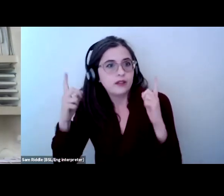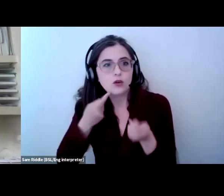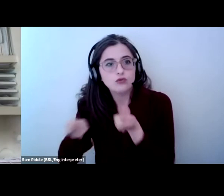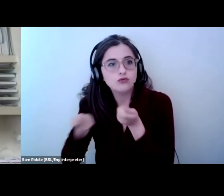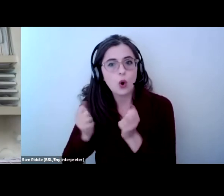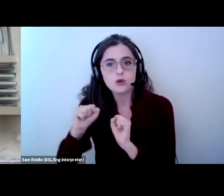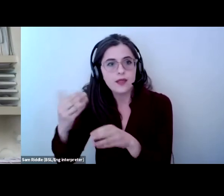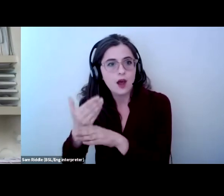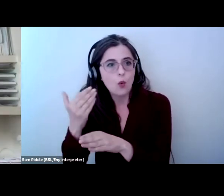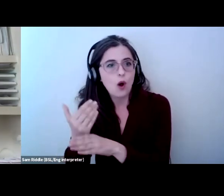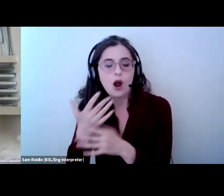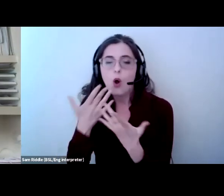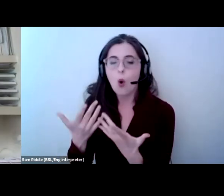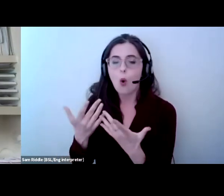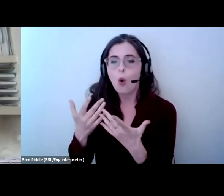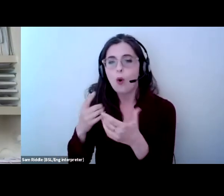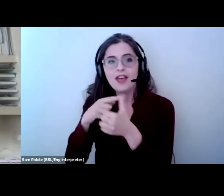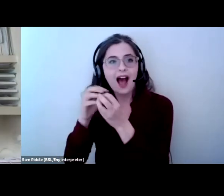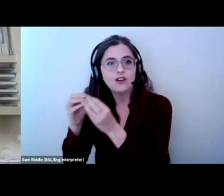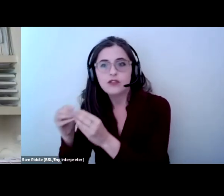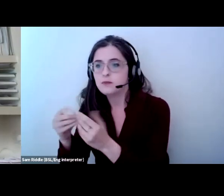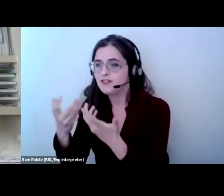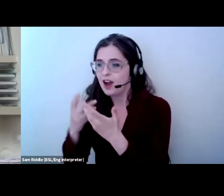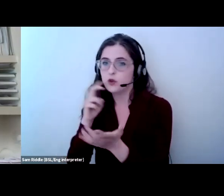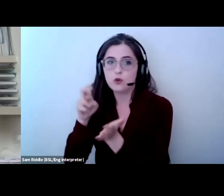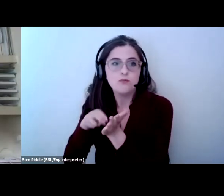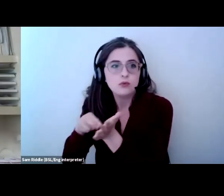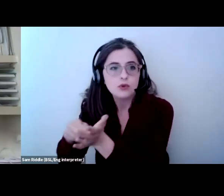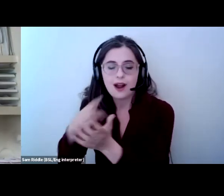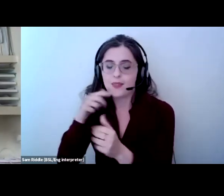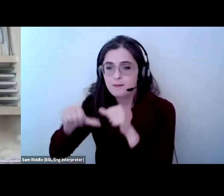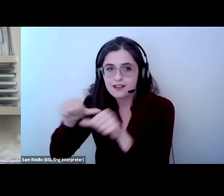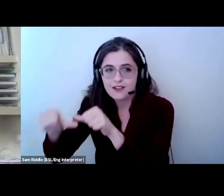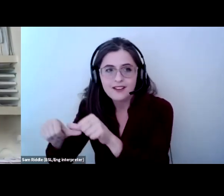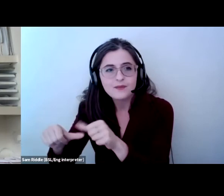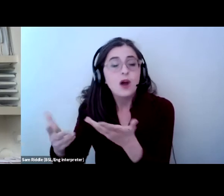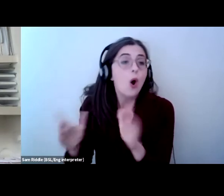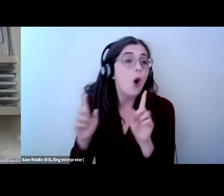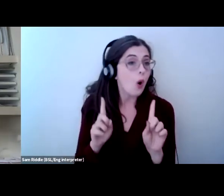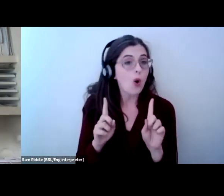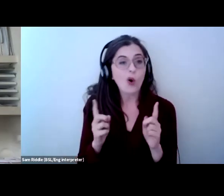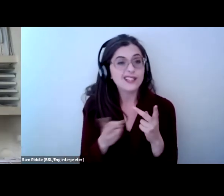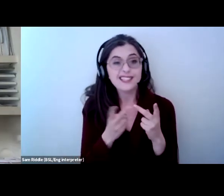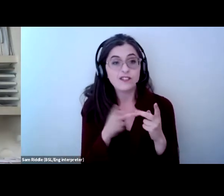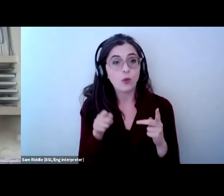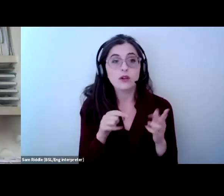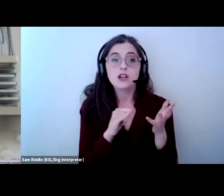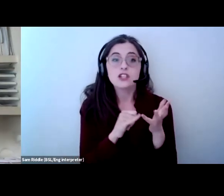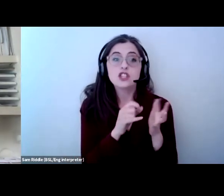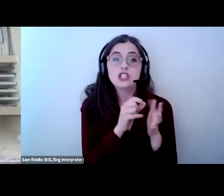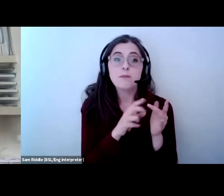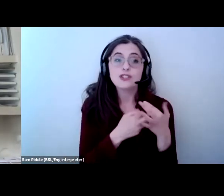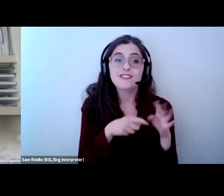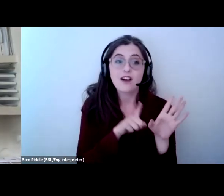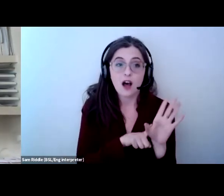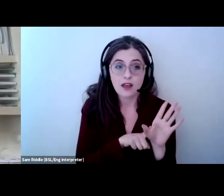and the patterns of working, et cetera? How would Spotify operate if it was owned by musicians or